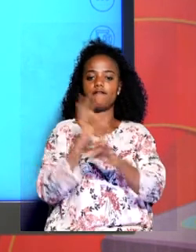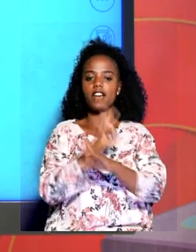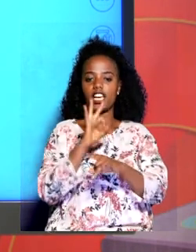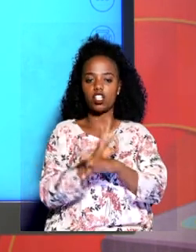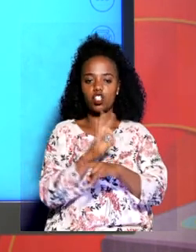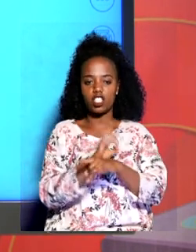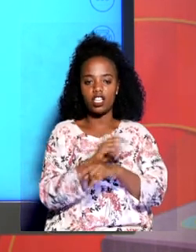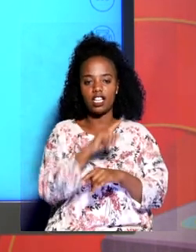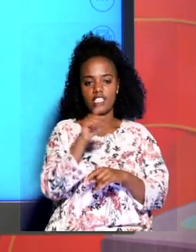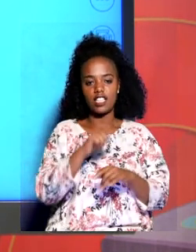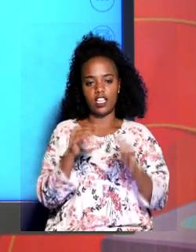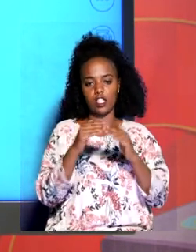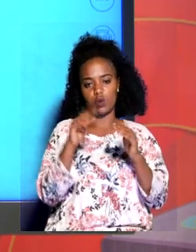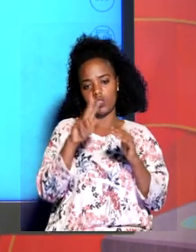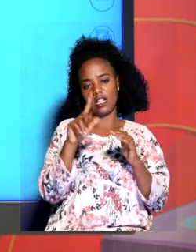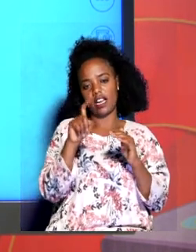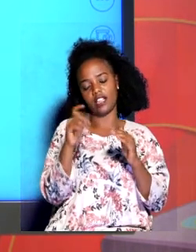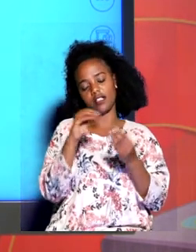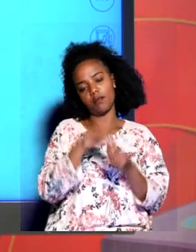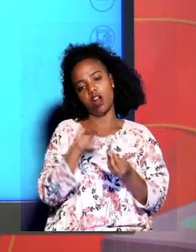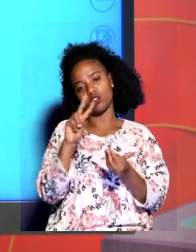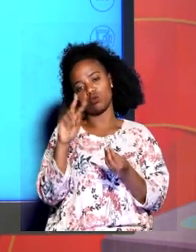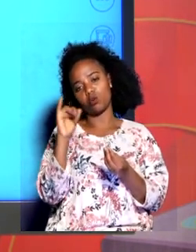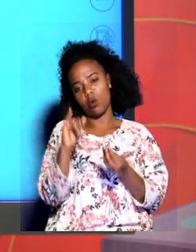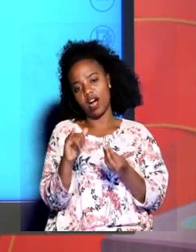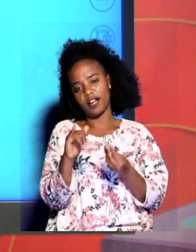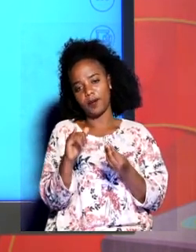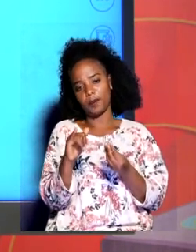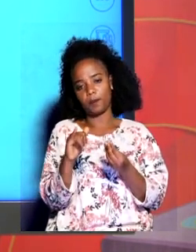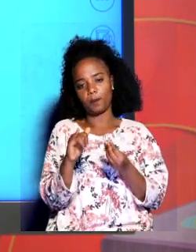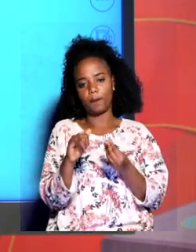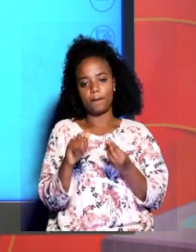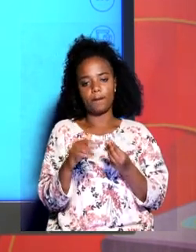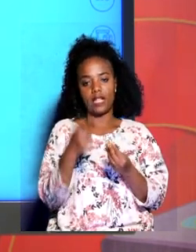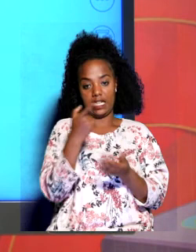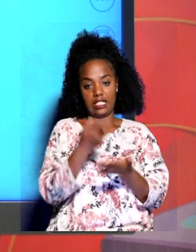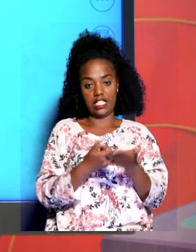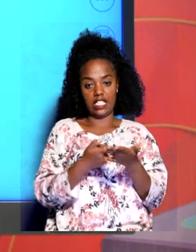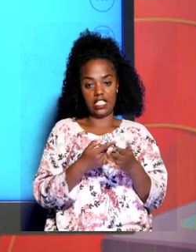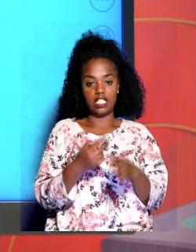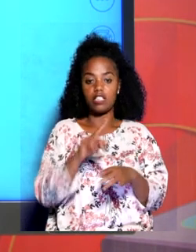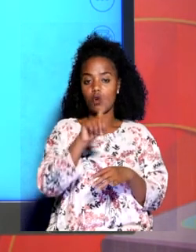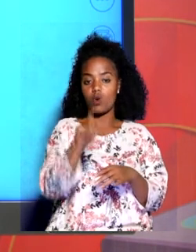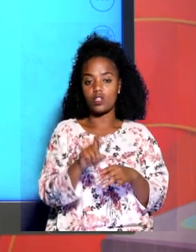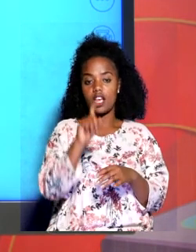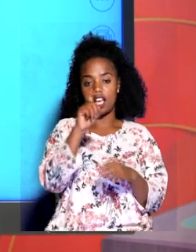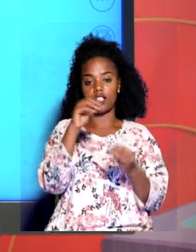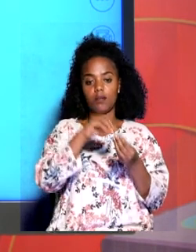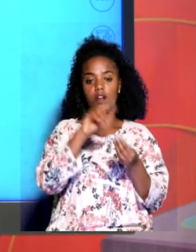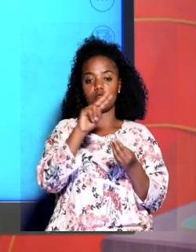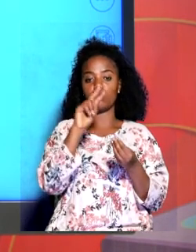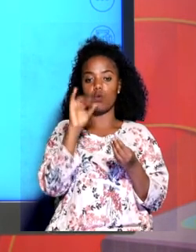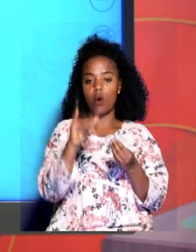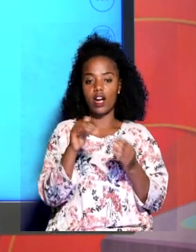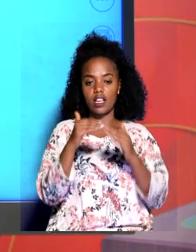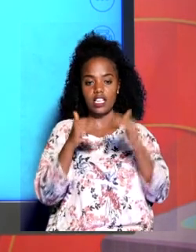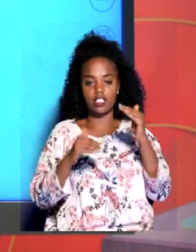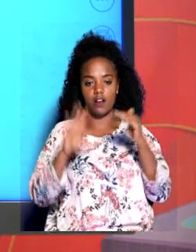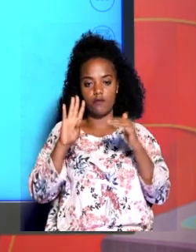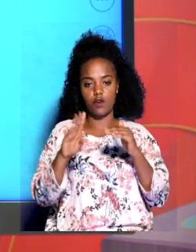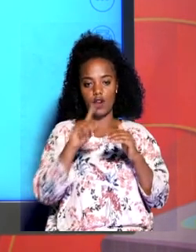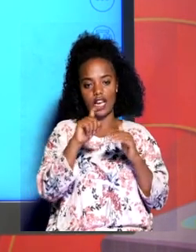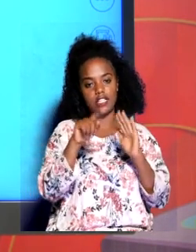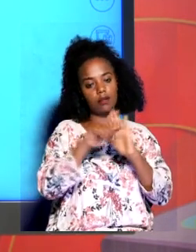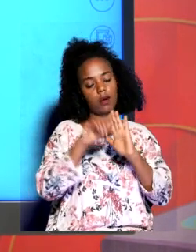is equal to 3x plus 2y subject to these constraints, x plus y less than or equal to 4, x